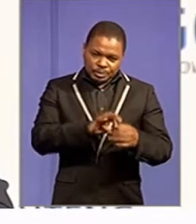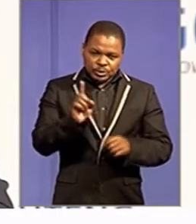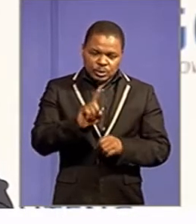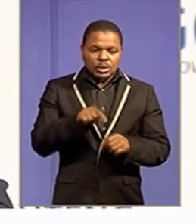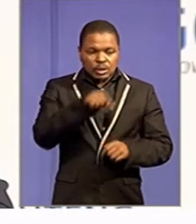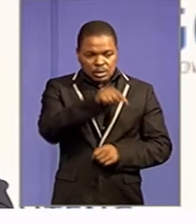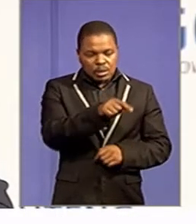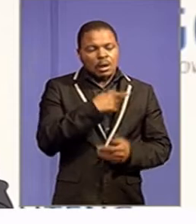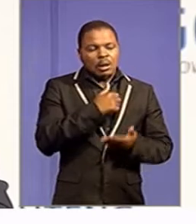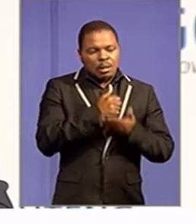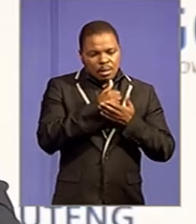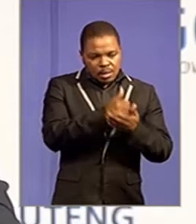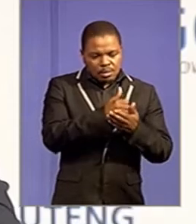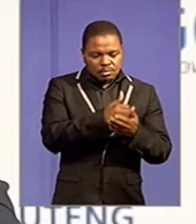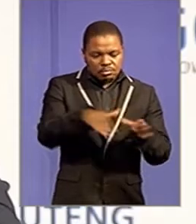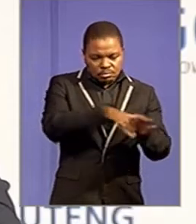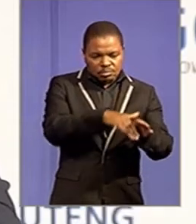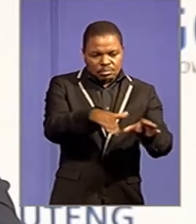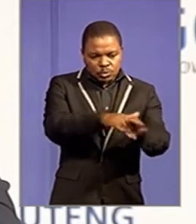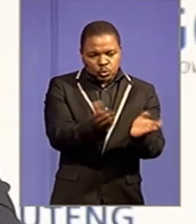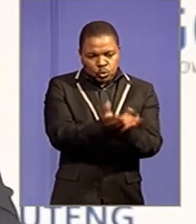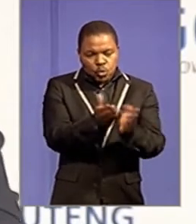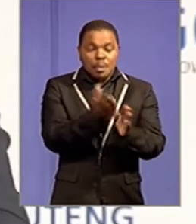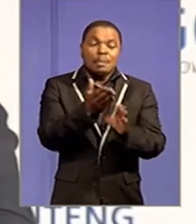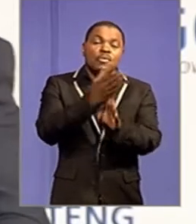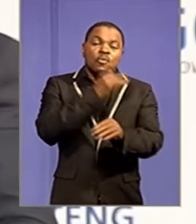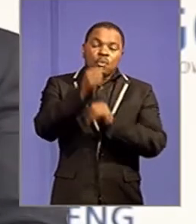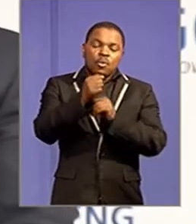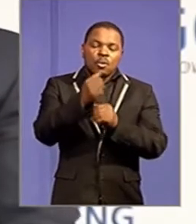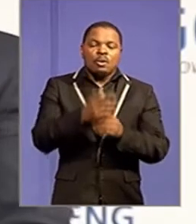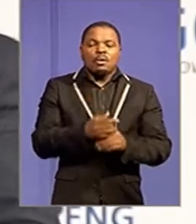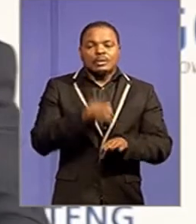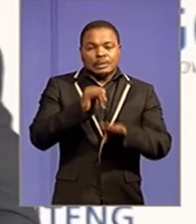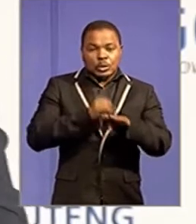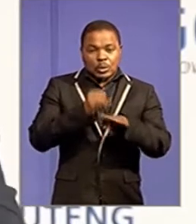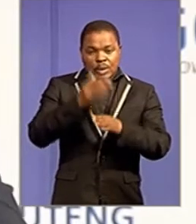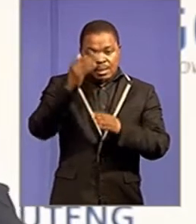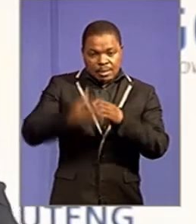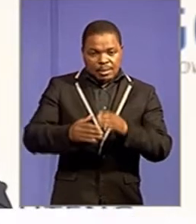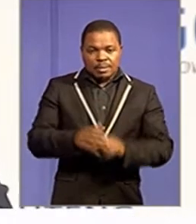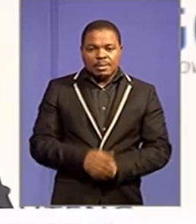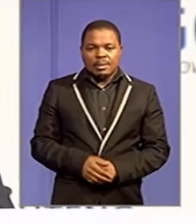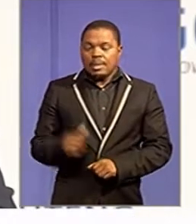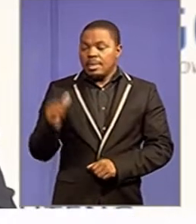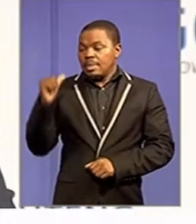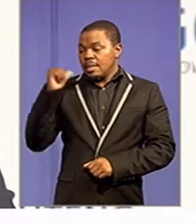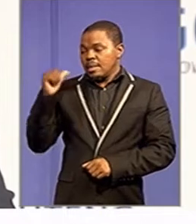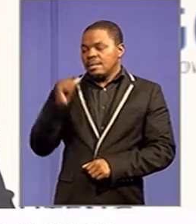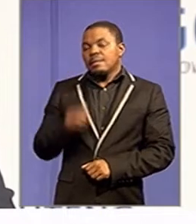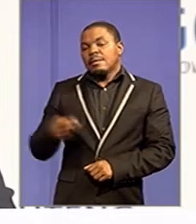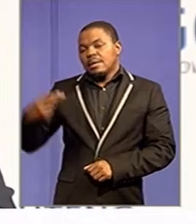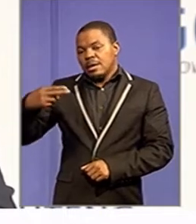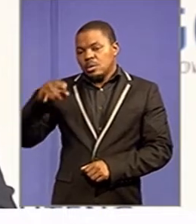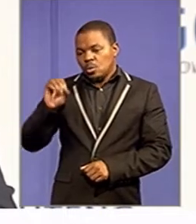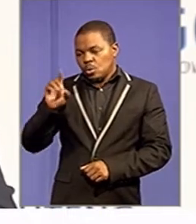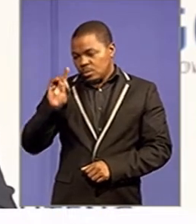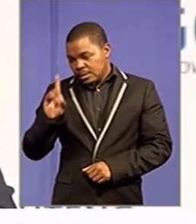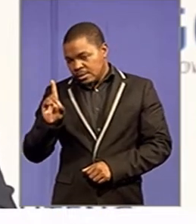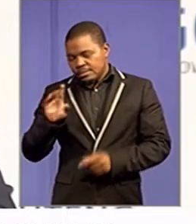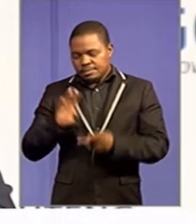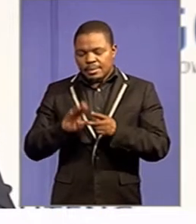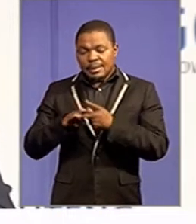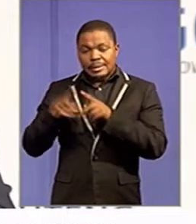the end of January. By yesterday, the HOD and the team,